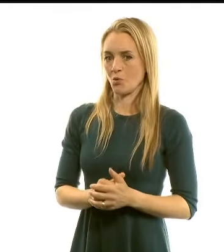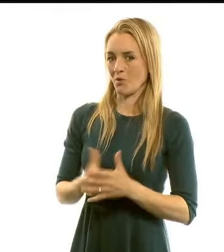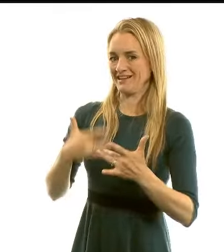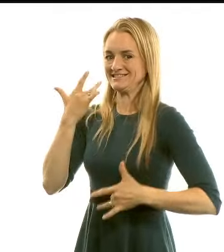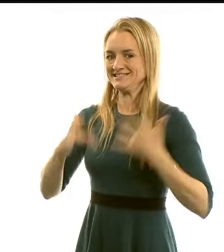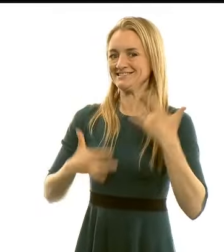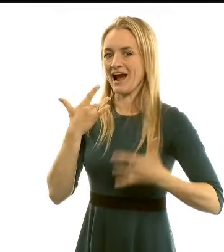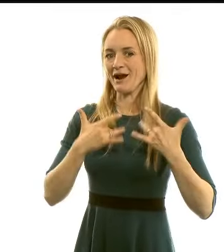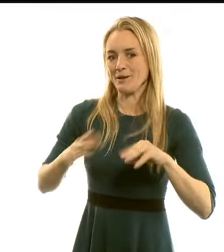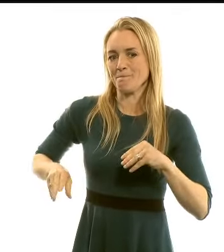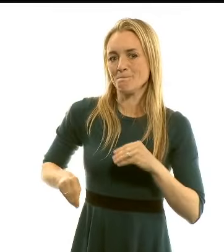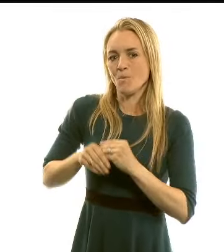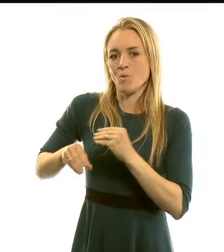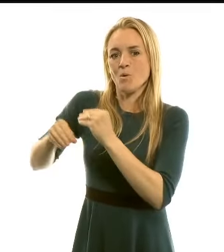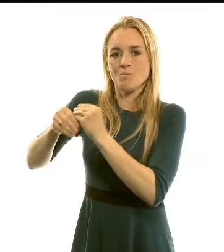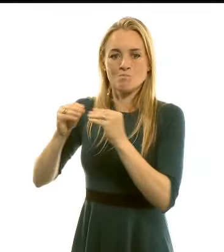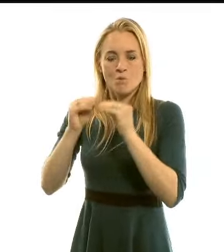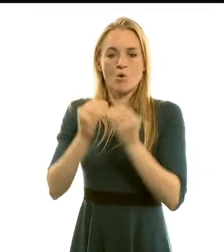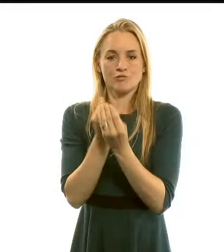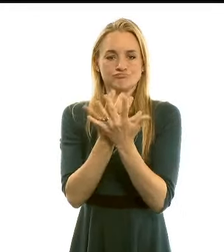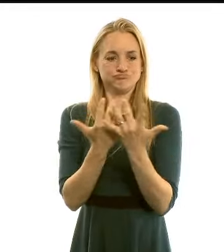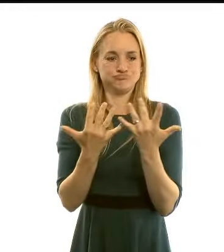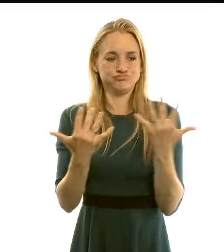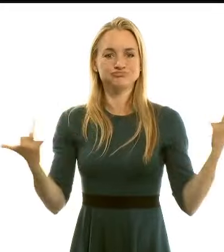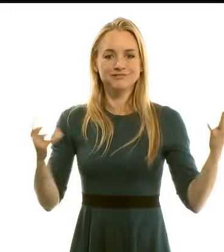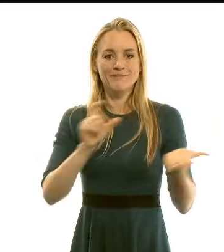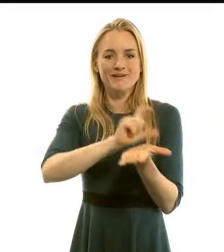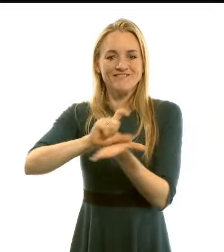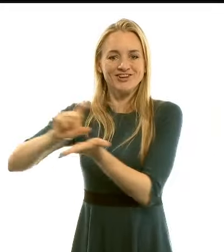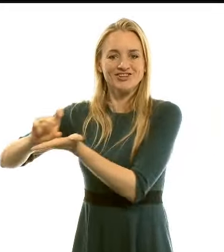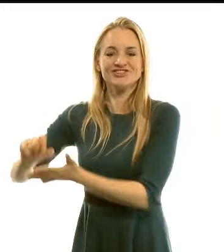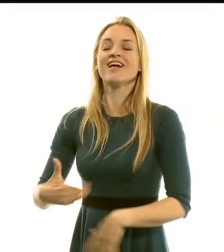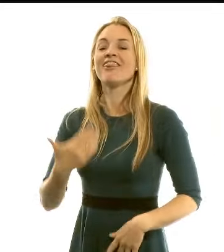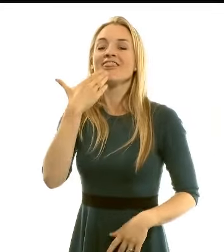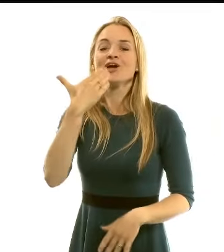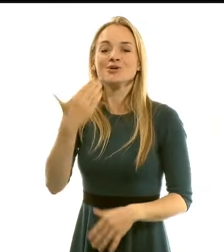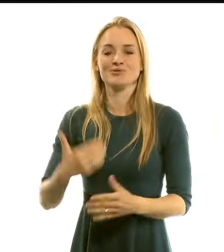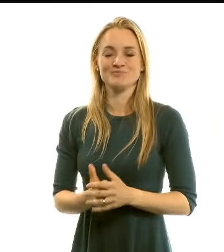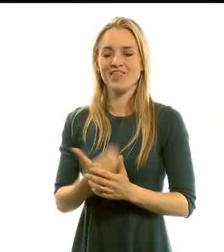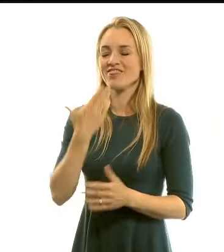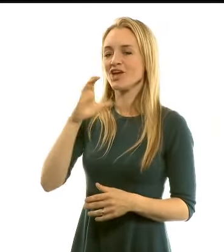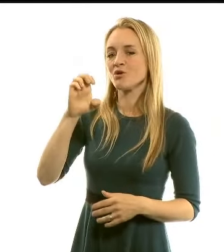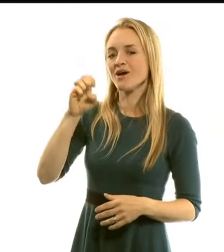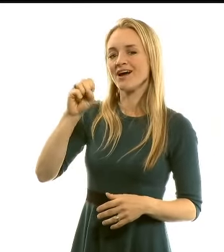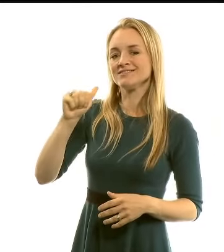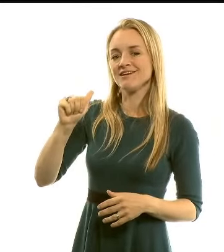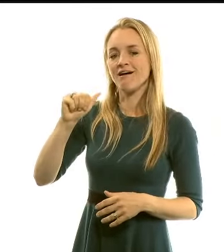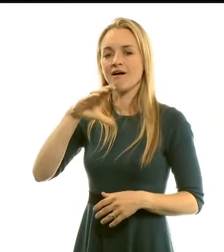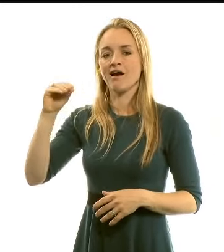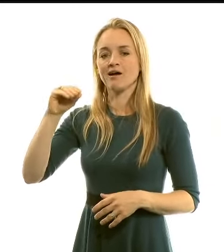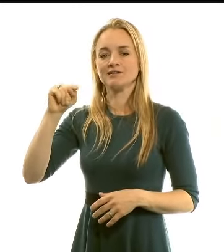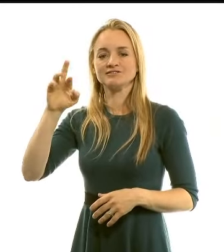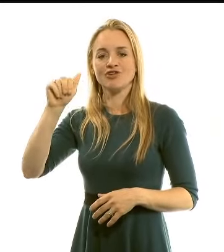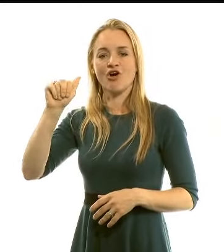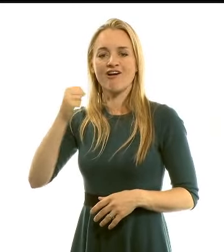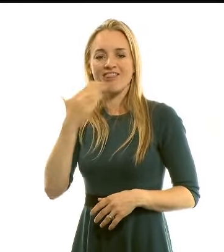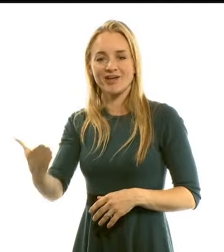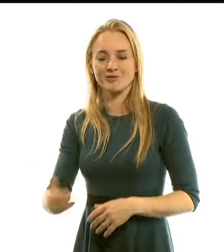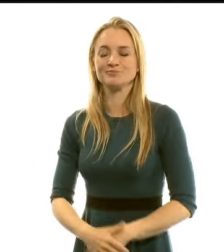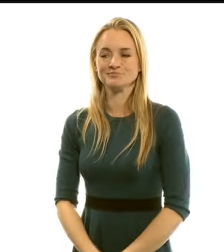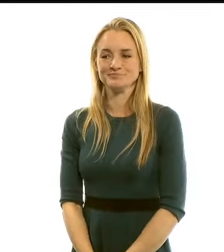ever-growing population. And on that, thank you so much, Essa and Tara. Thank you so much for coming, guys. That's great. Great voiceover work,